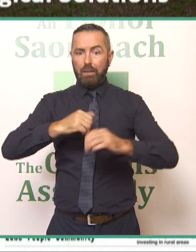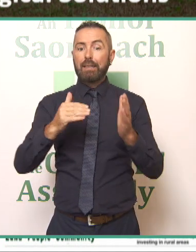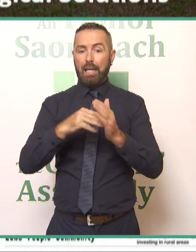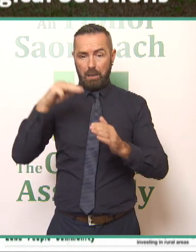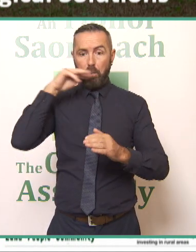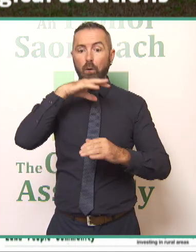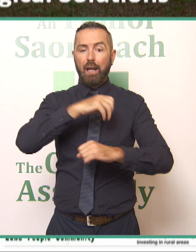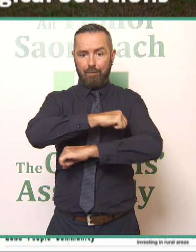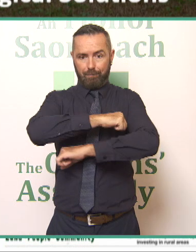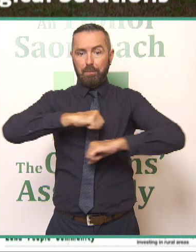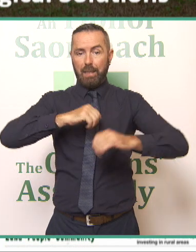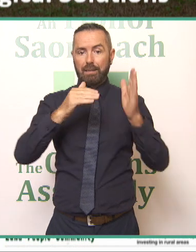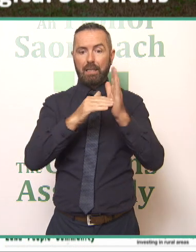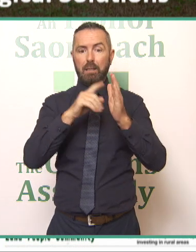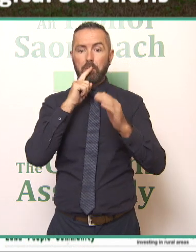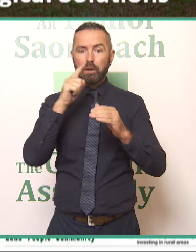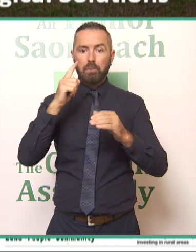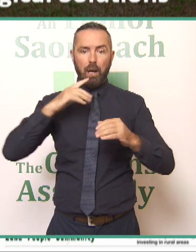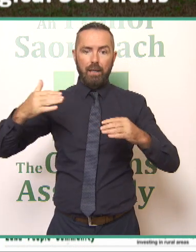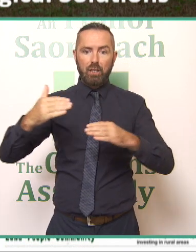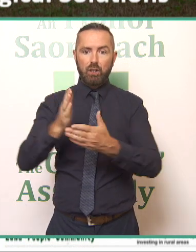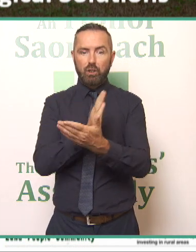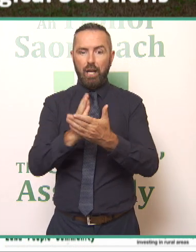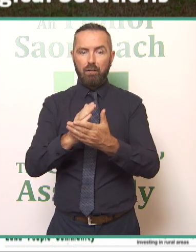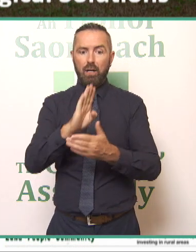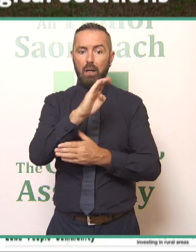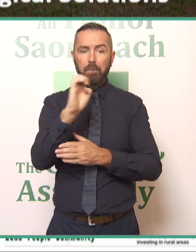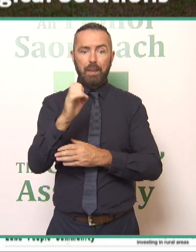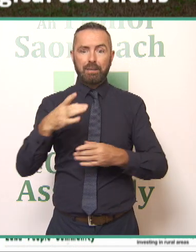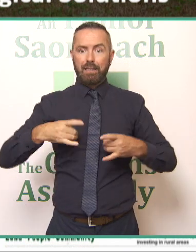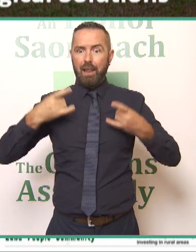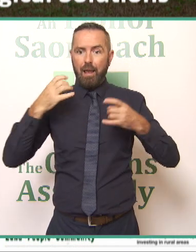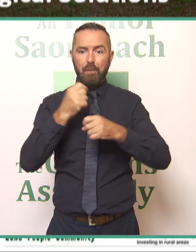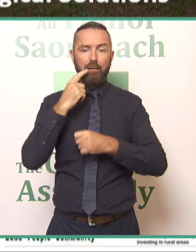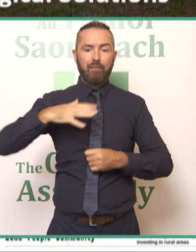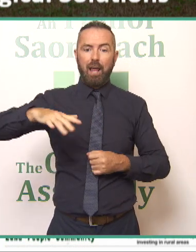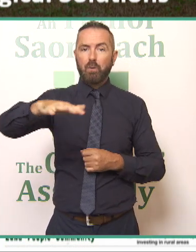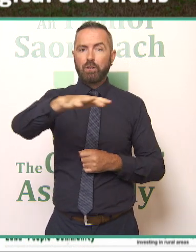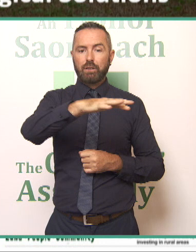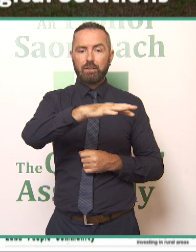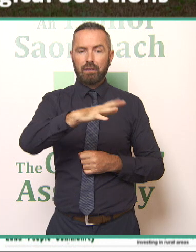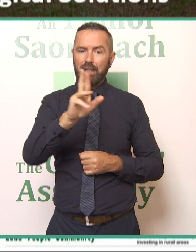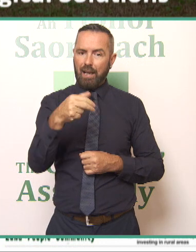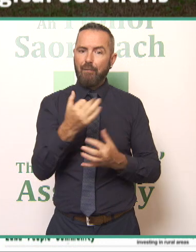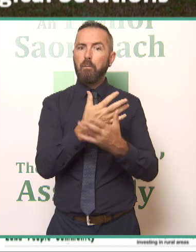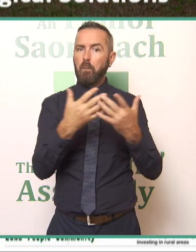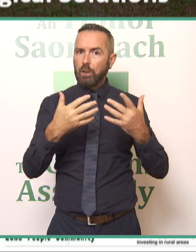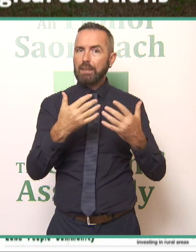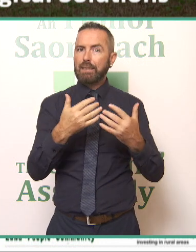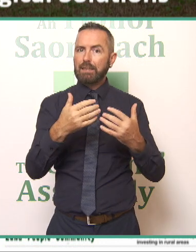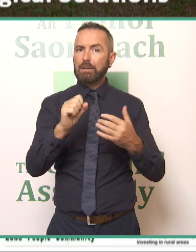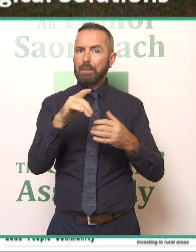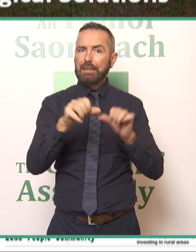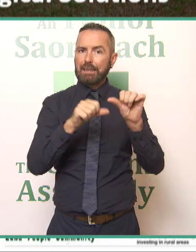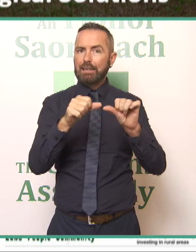by land sharing, those bees are freaking delighted about the flowers. We can do a lot of cool stuff. We can have multi-species, we can have flowering things